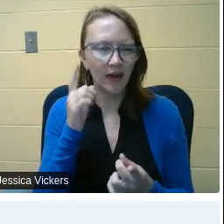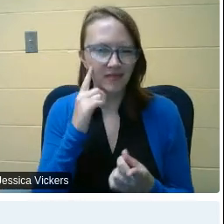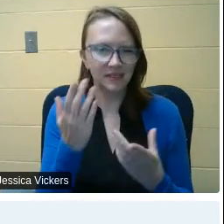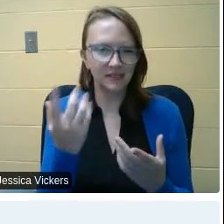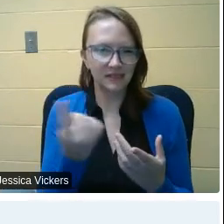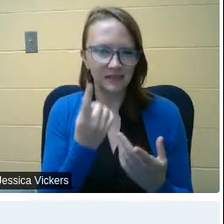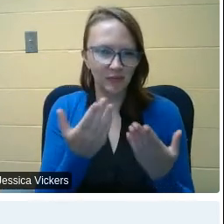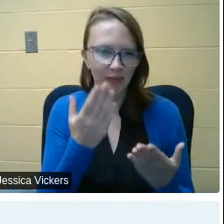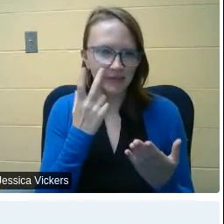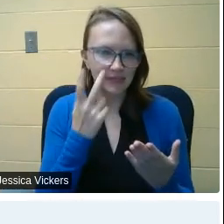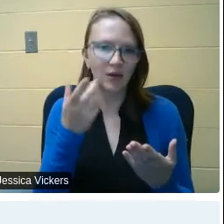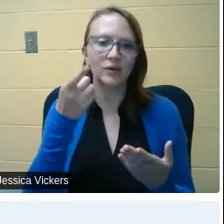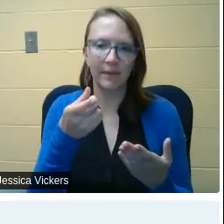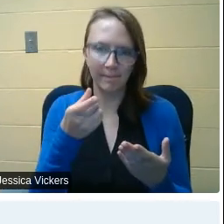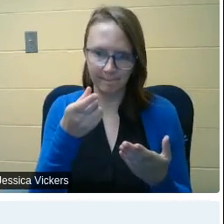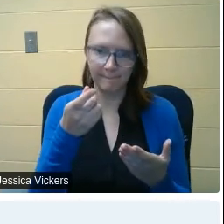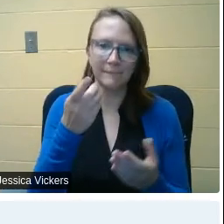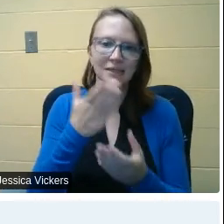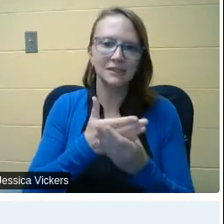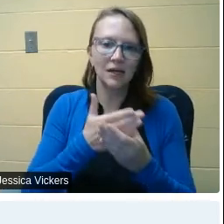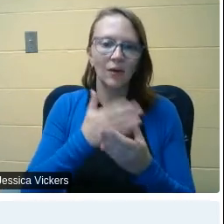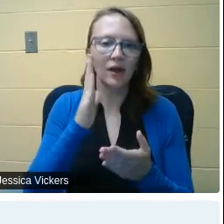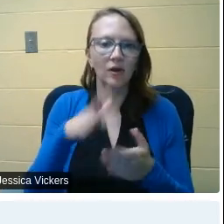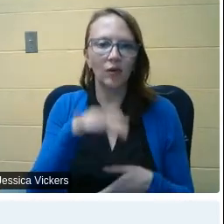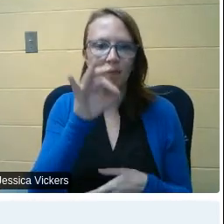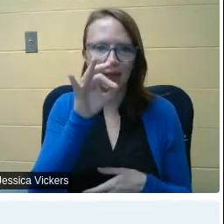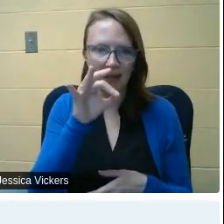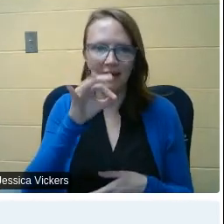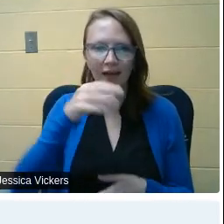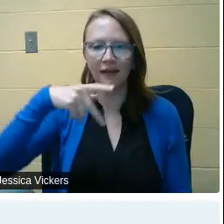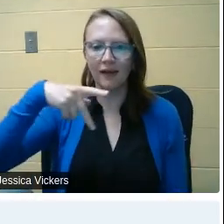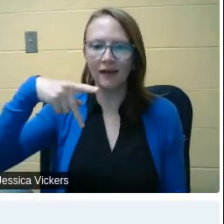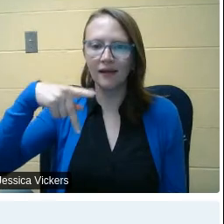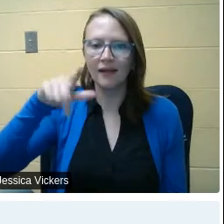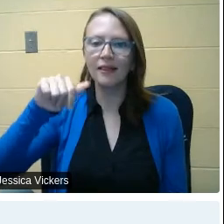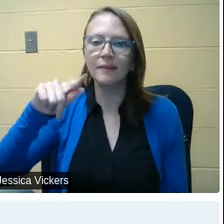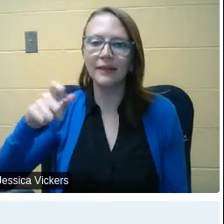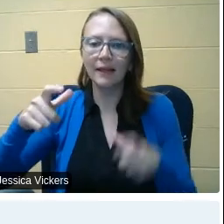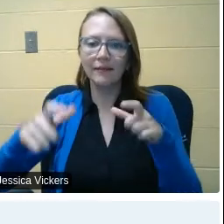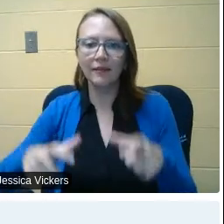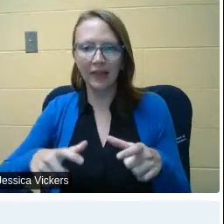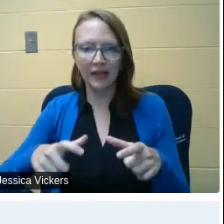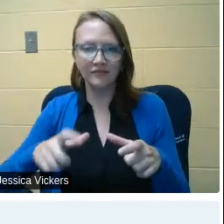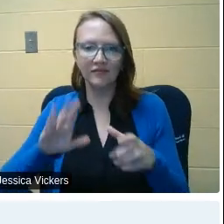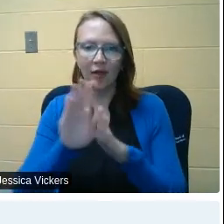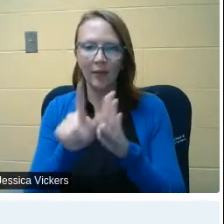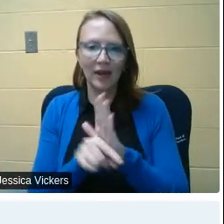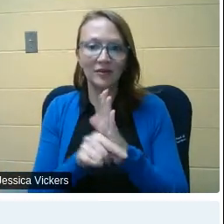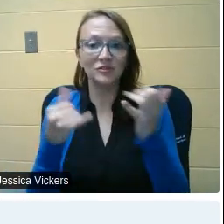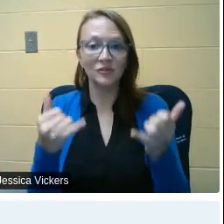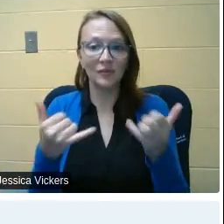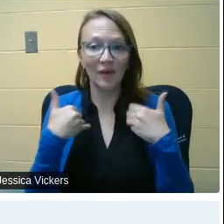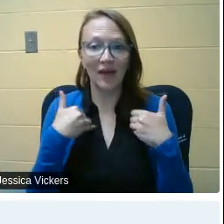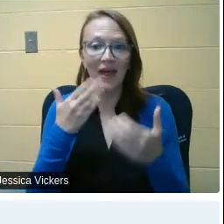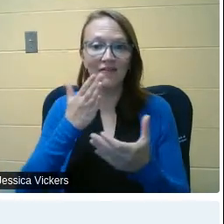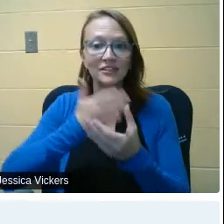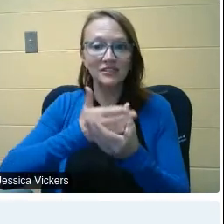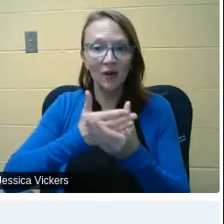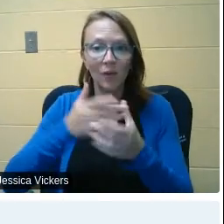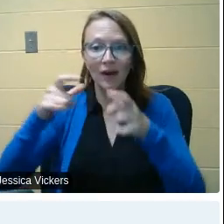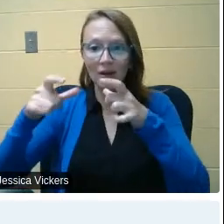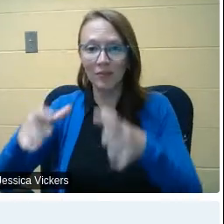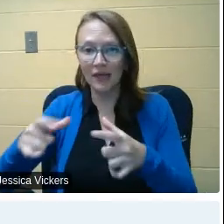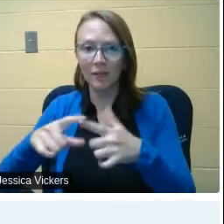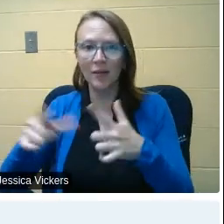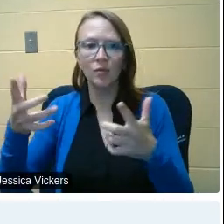There it is. Okay, and then we'll choose the plate backdrop. All right, so now I've got a taco sitting on a plate, but now we want to make it